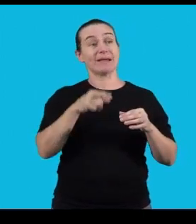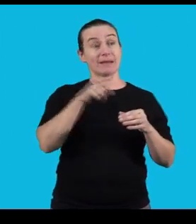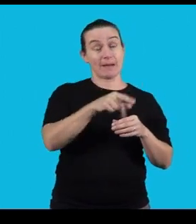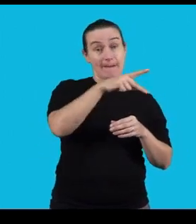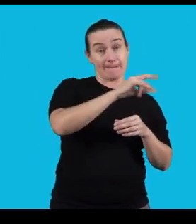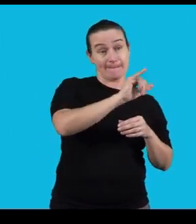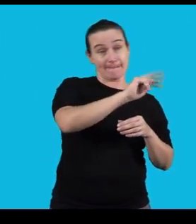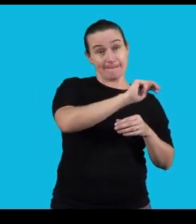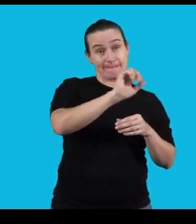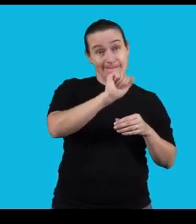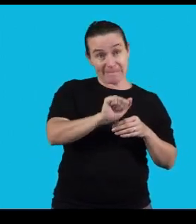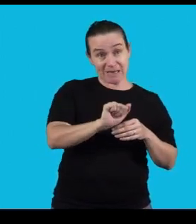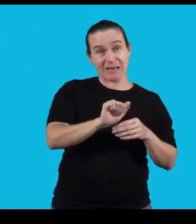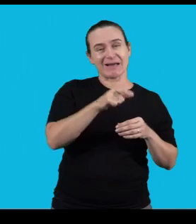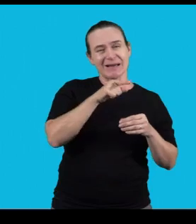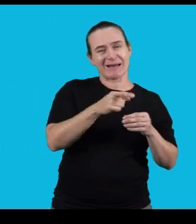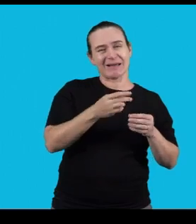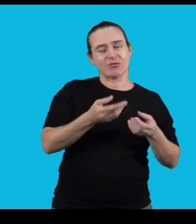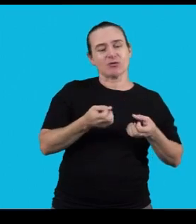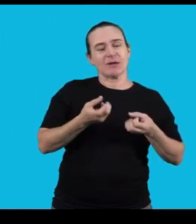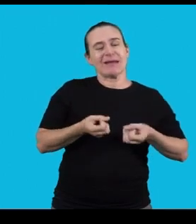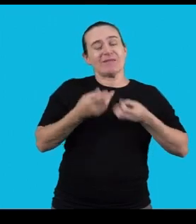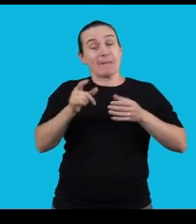pinna directs sound waves to the eardrum.